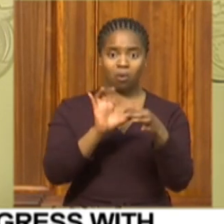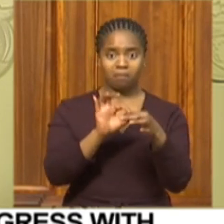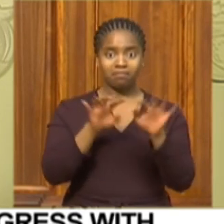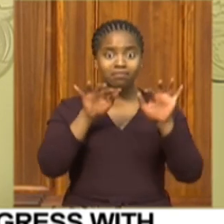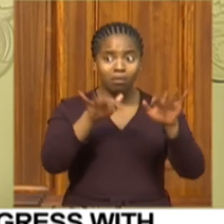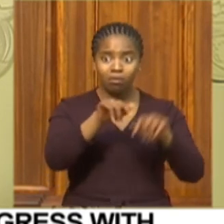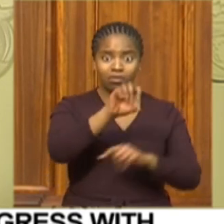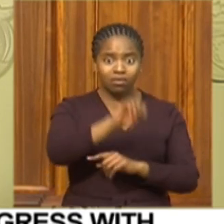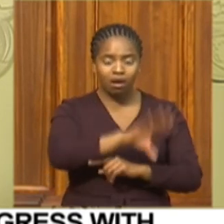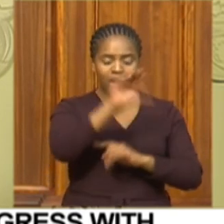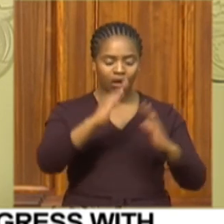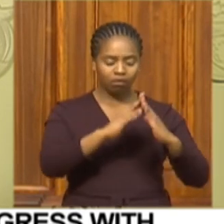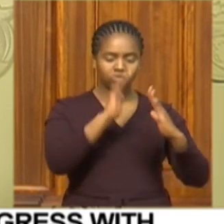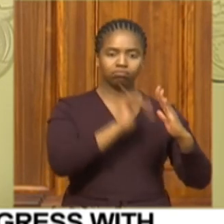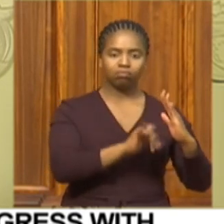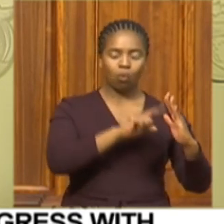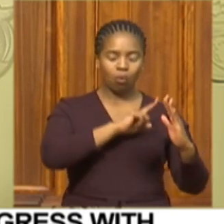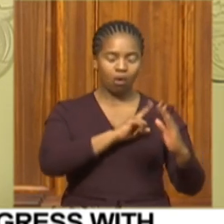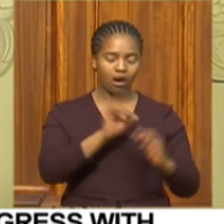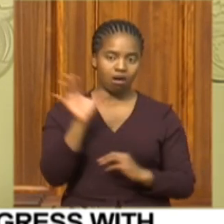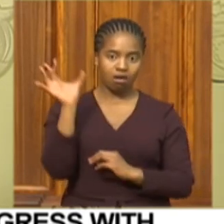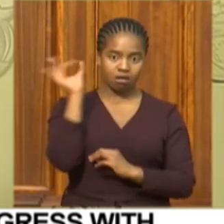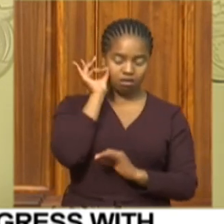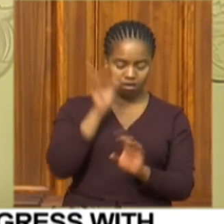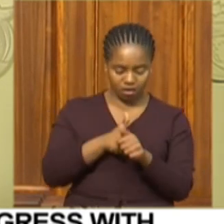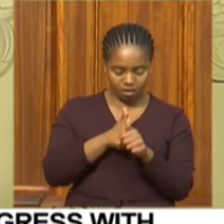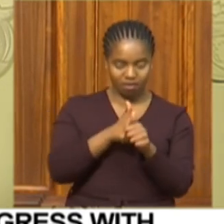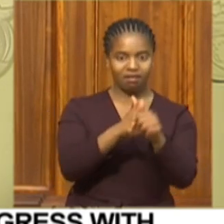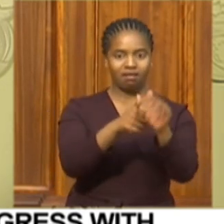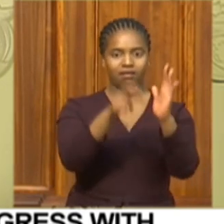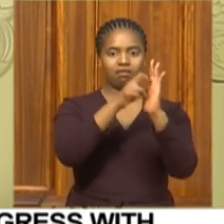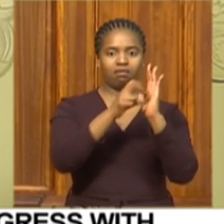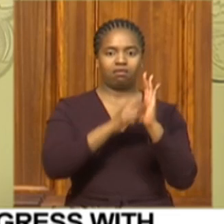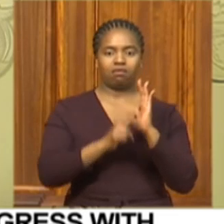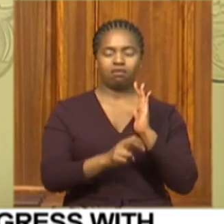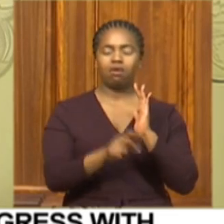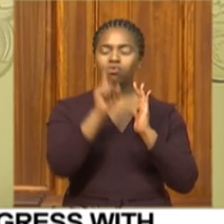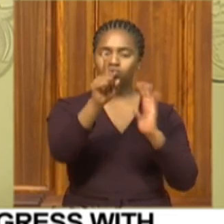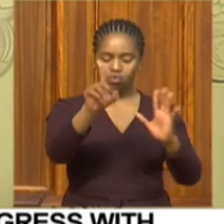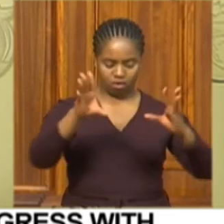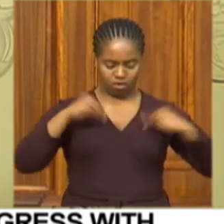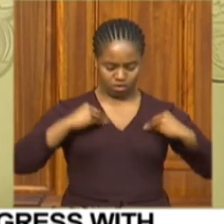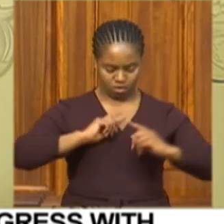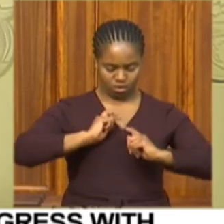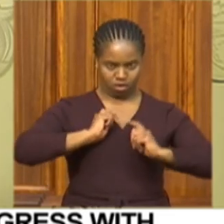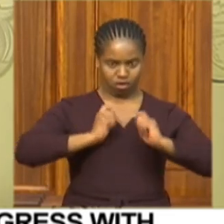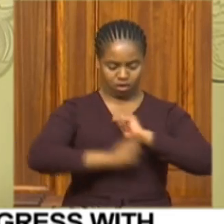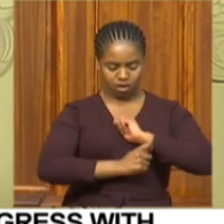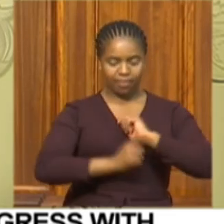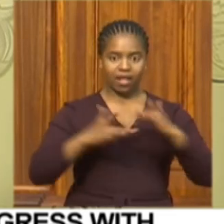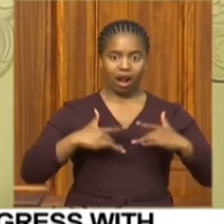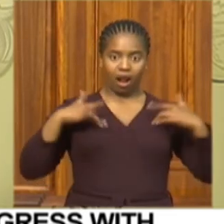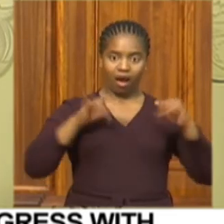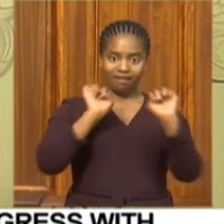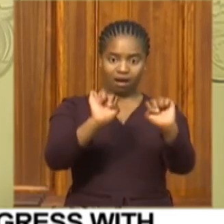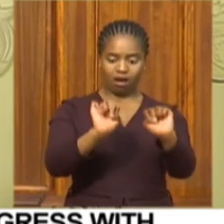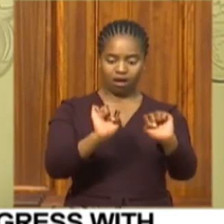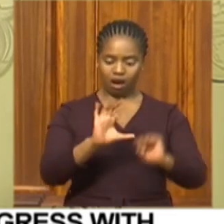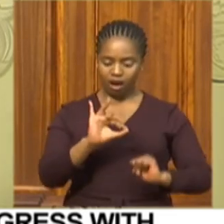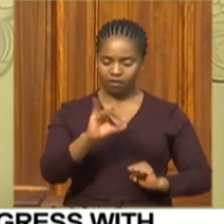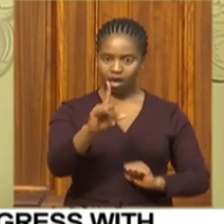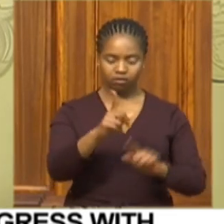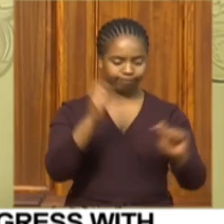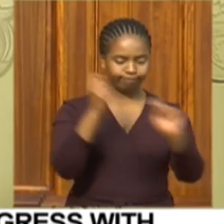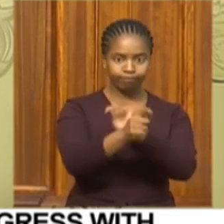country. It is you who have readily adapted to the restrictions around